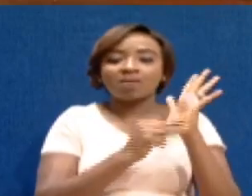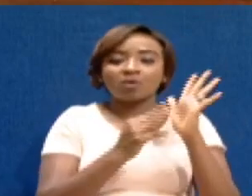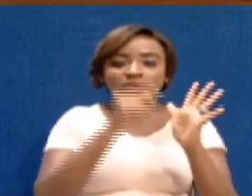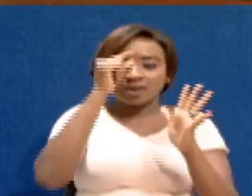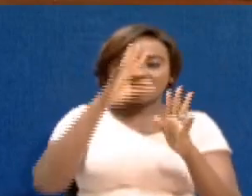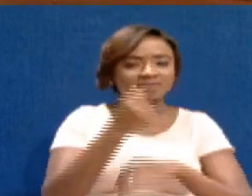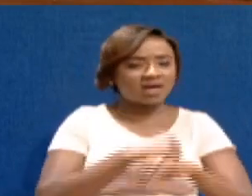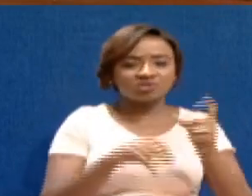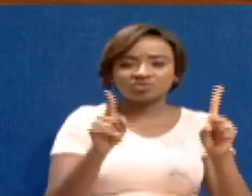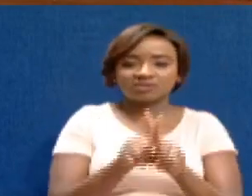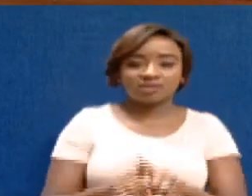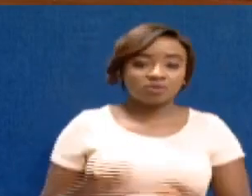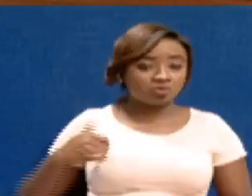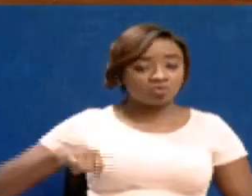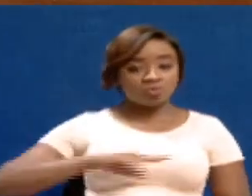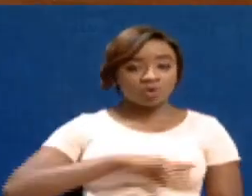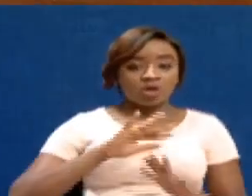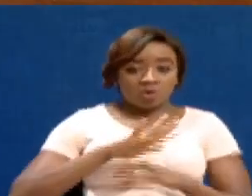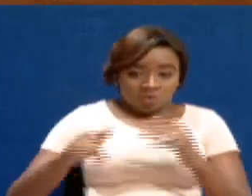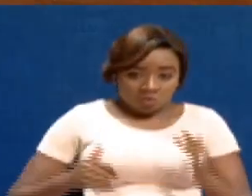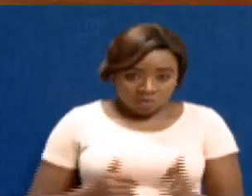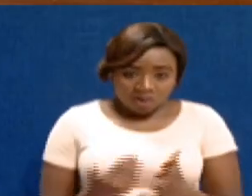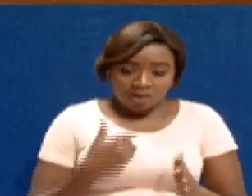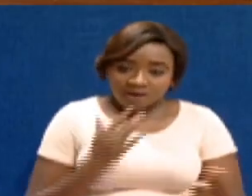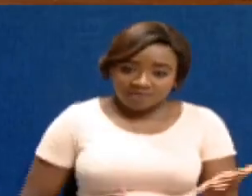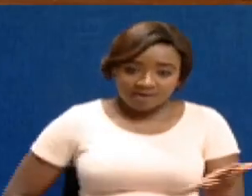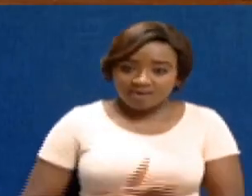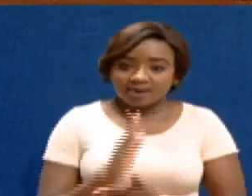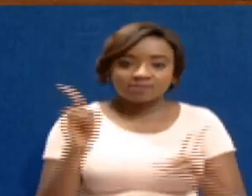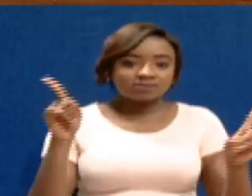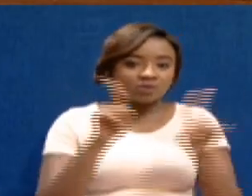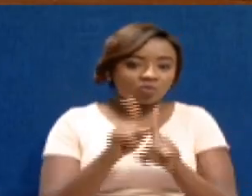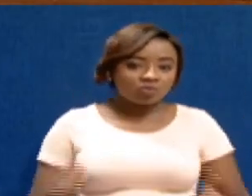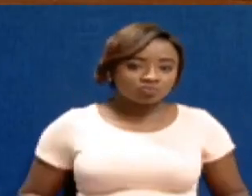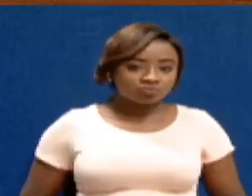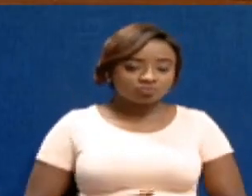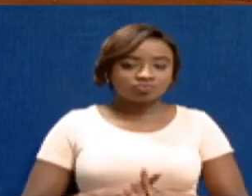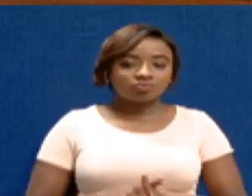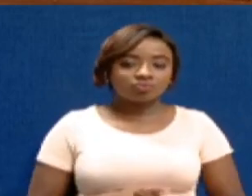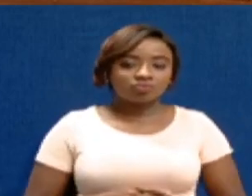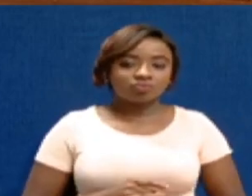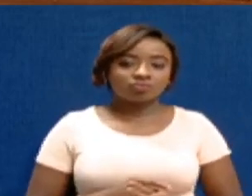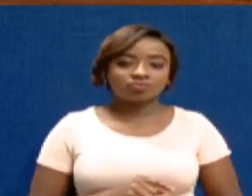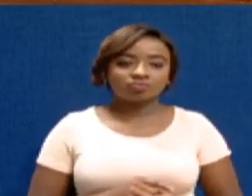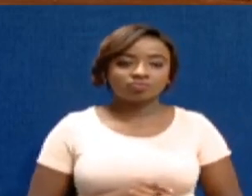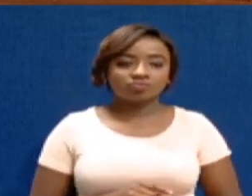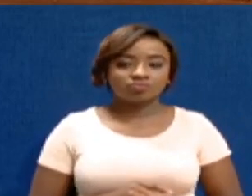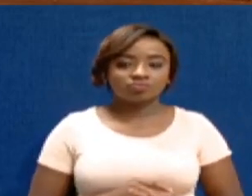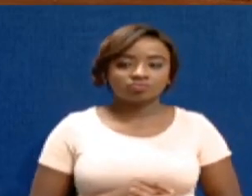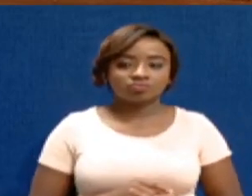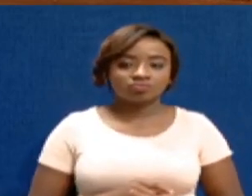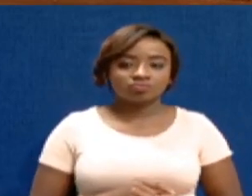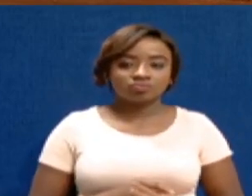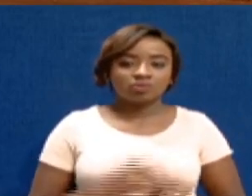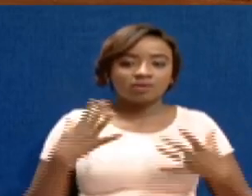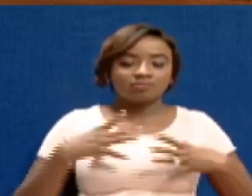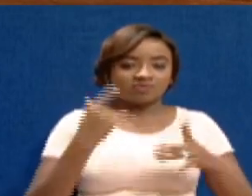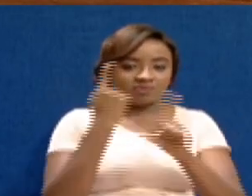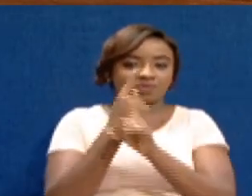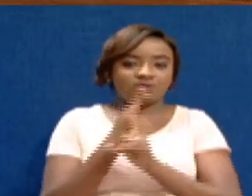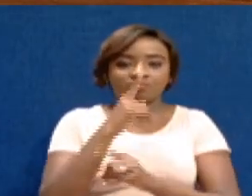Kibwana is doing. I like what the Linda Katiba team is doing. I like what Jennifer and her team in supporting are doing, because that